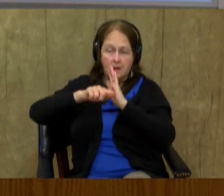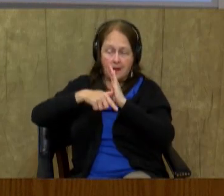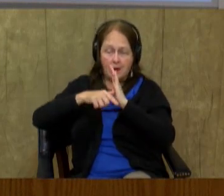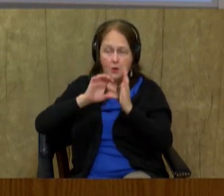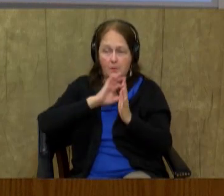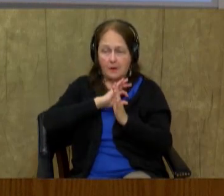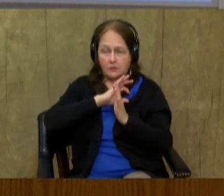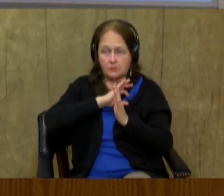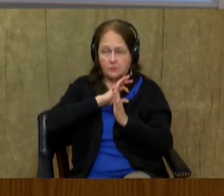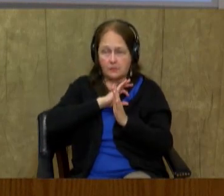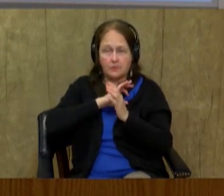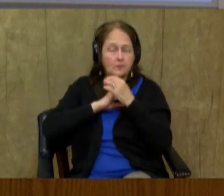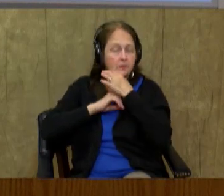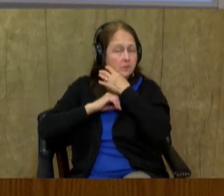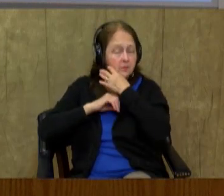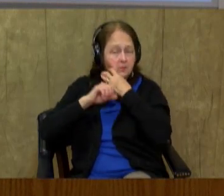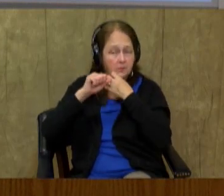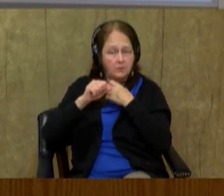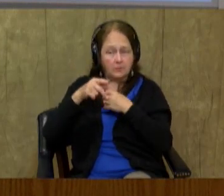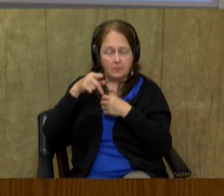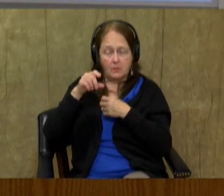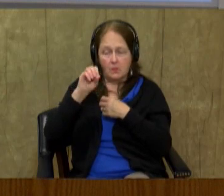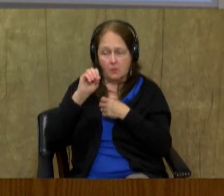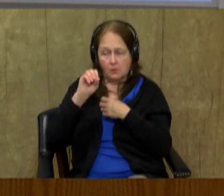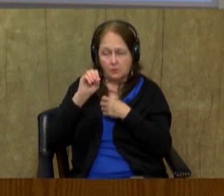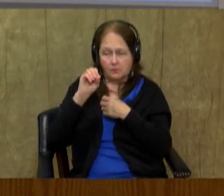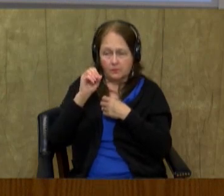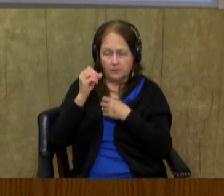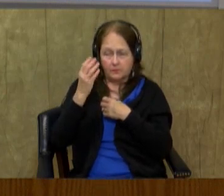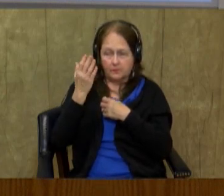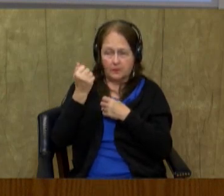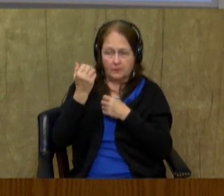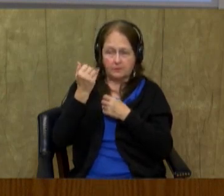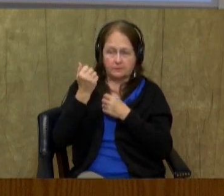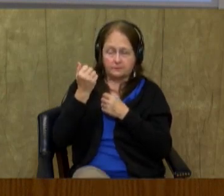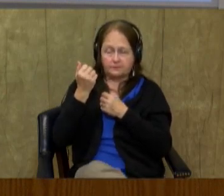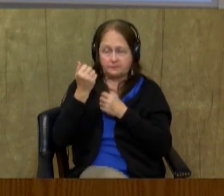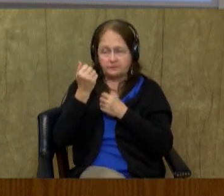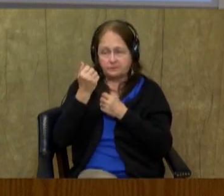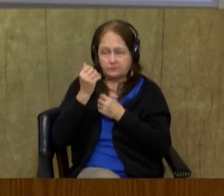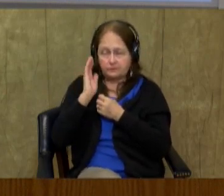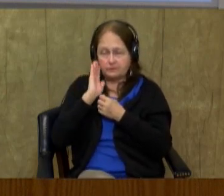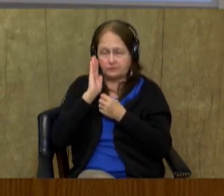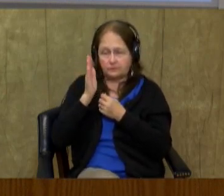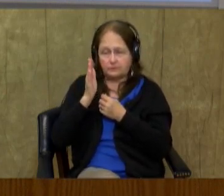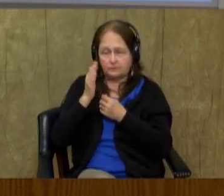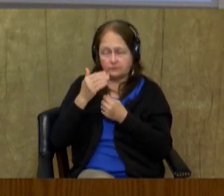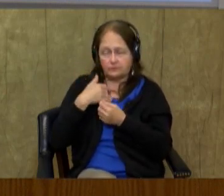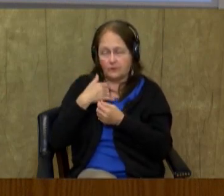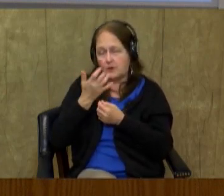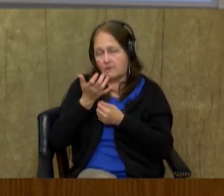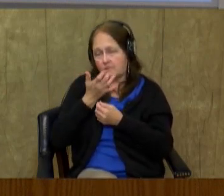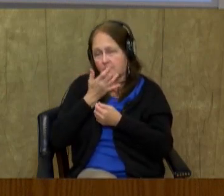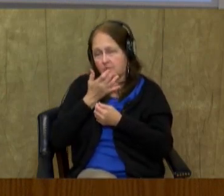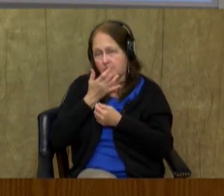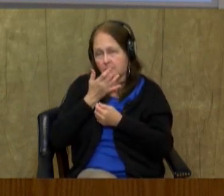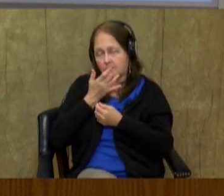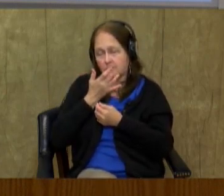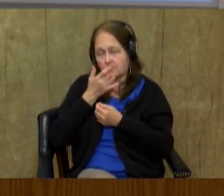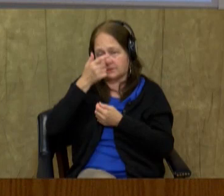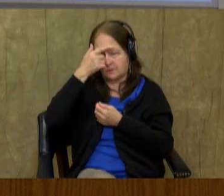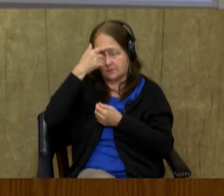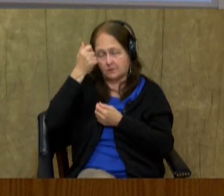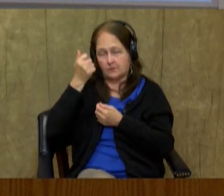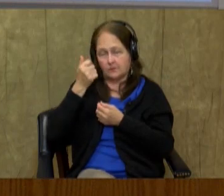patches. Apollo 15. Apollo 15 is one of my favorite missions